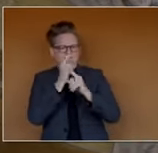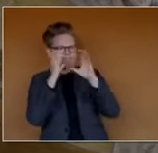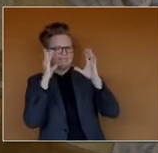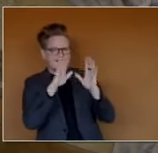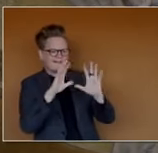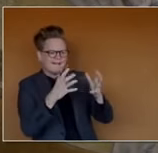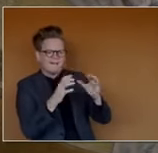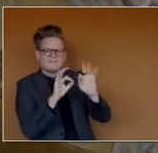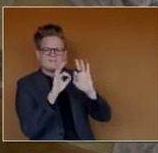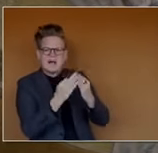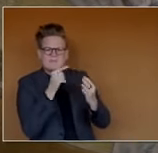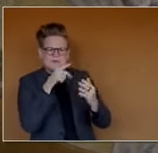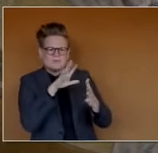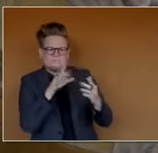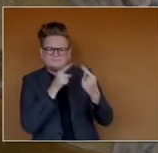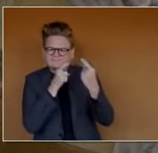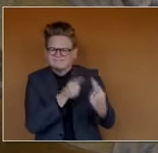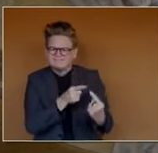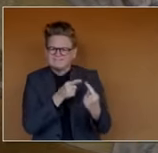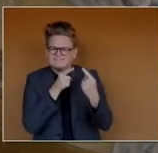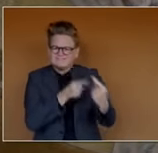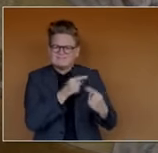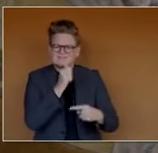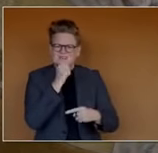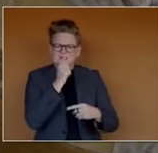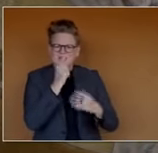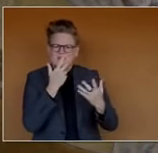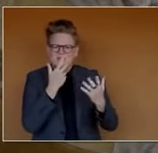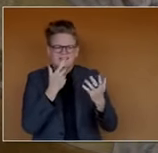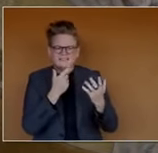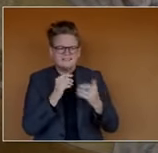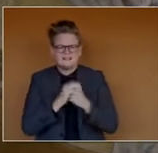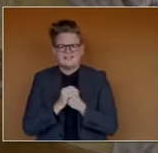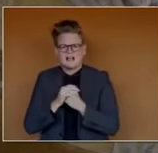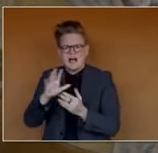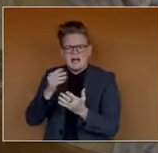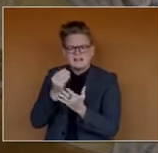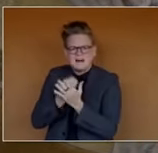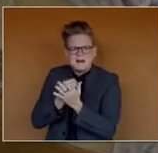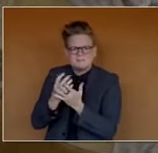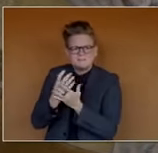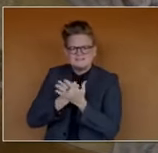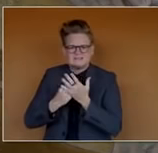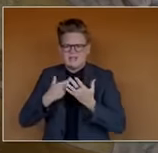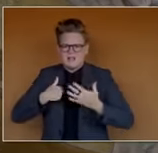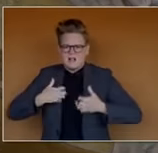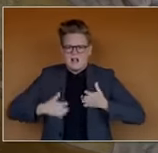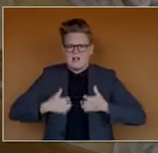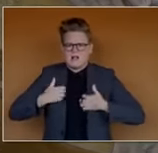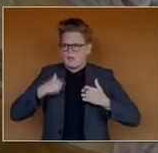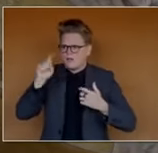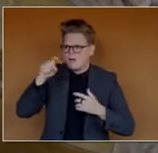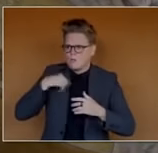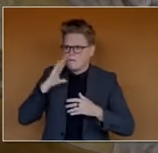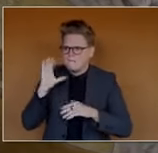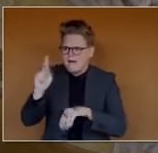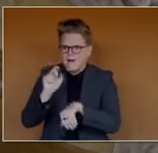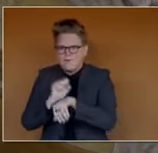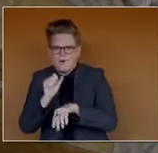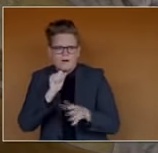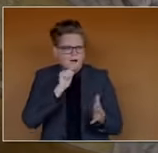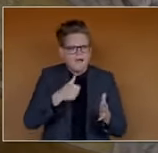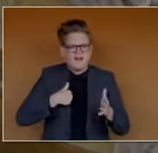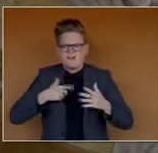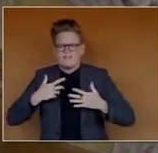much economically, emotionally, over this past year. I commend Governor